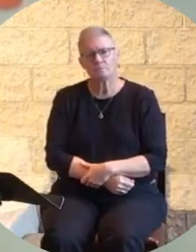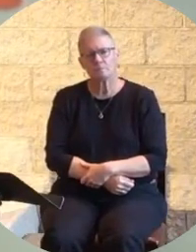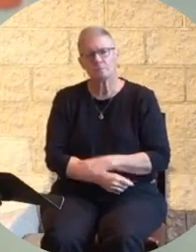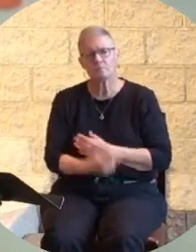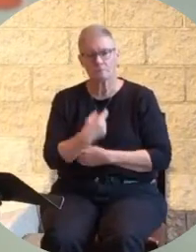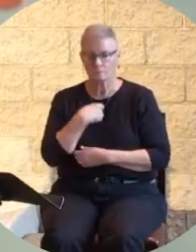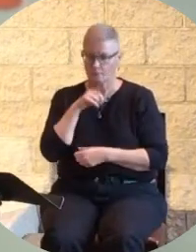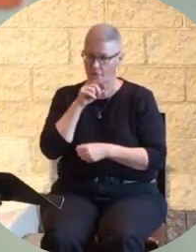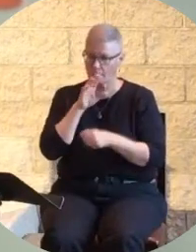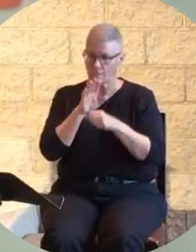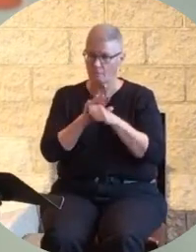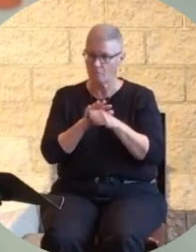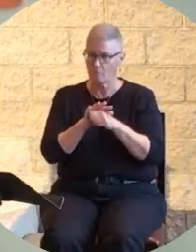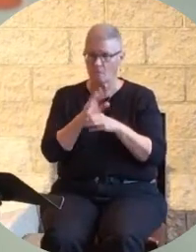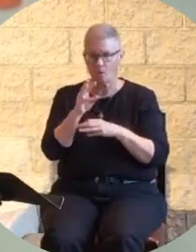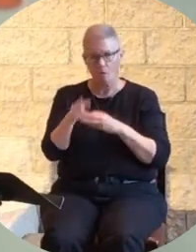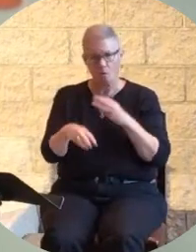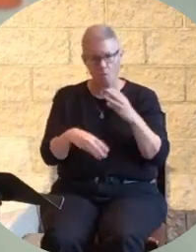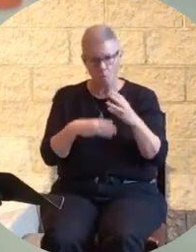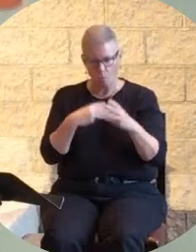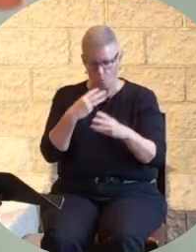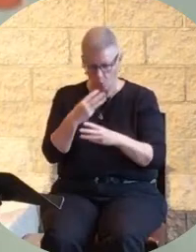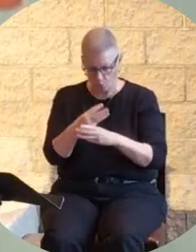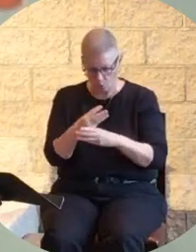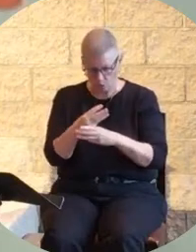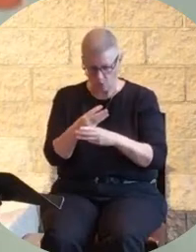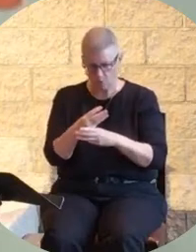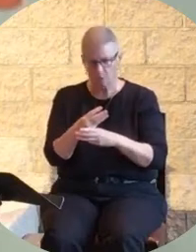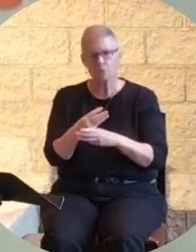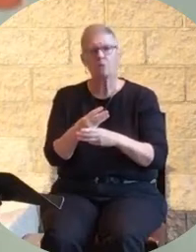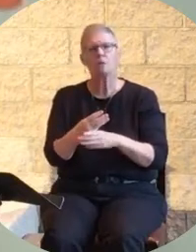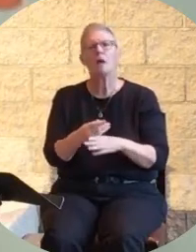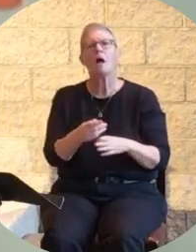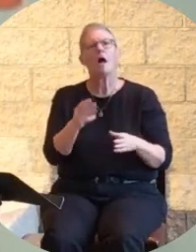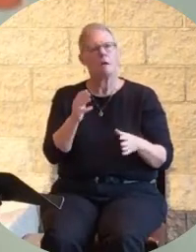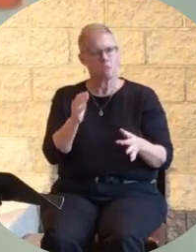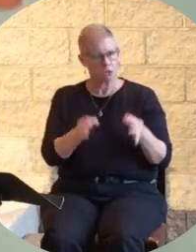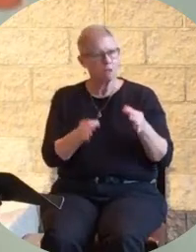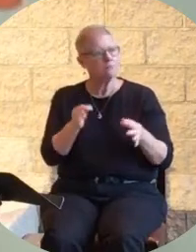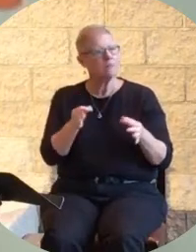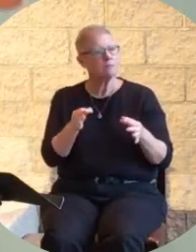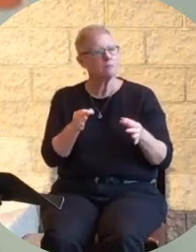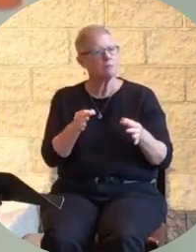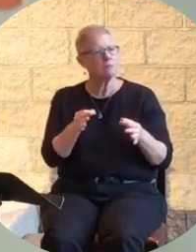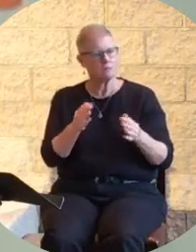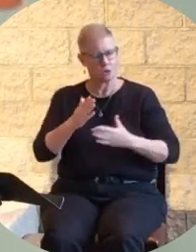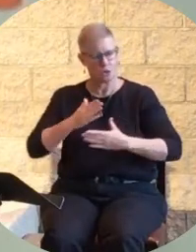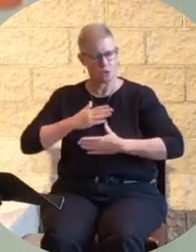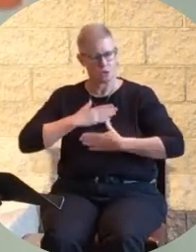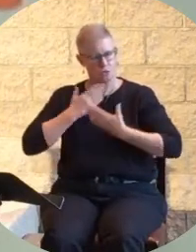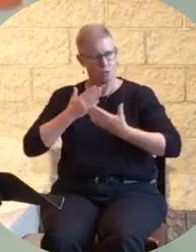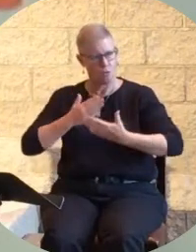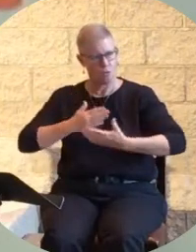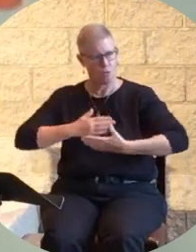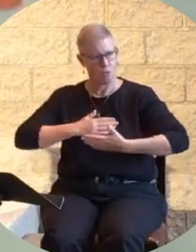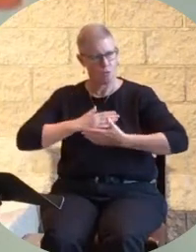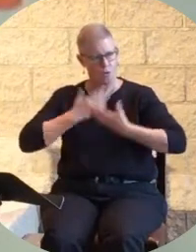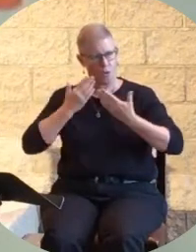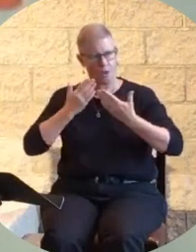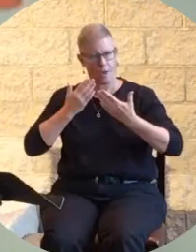I affirm a world of justice, joy, abundance,